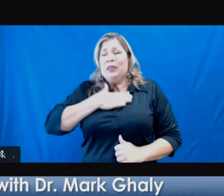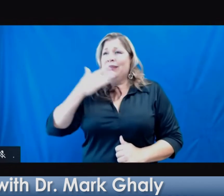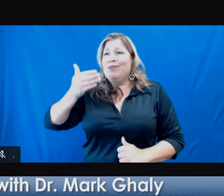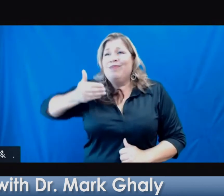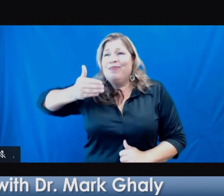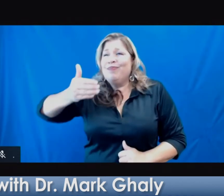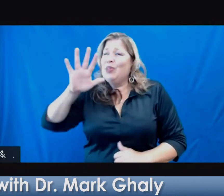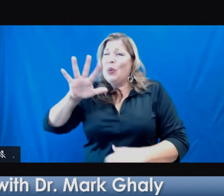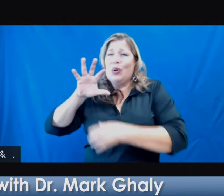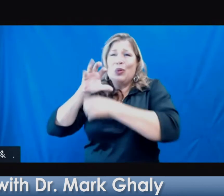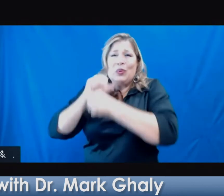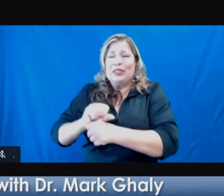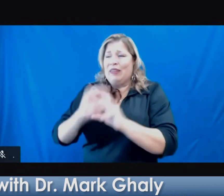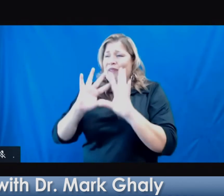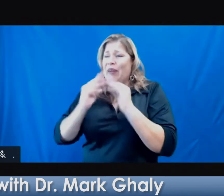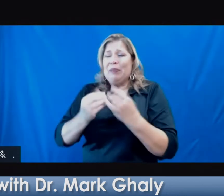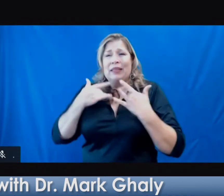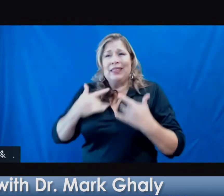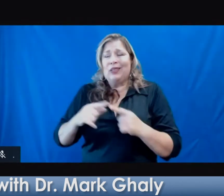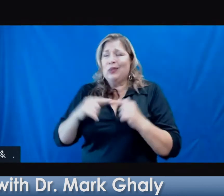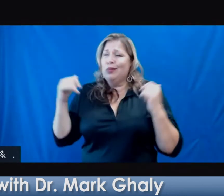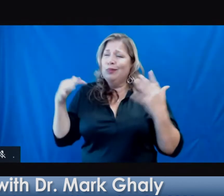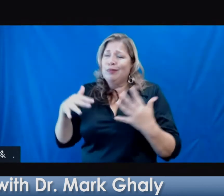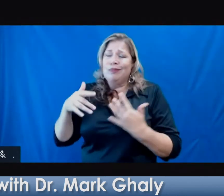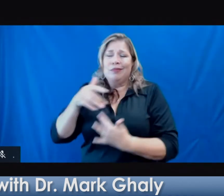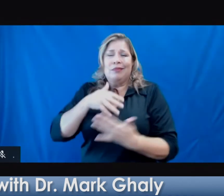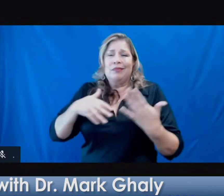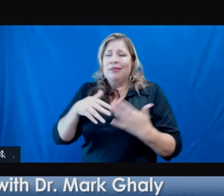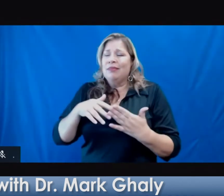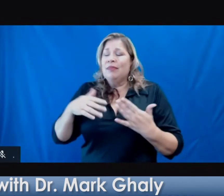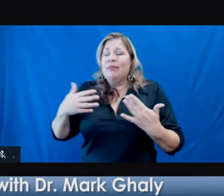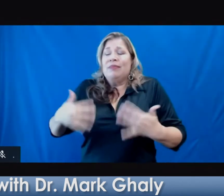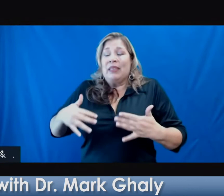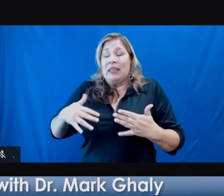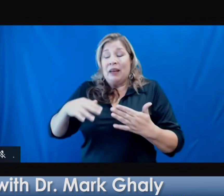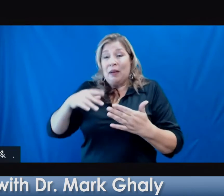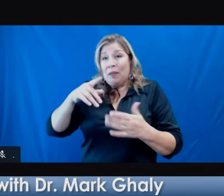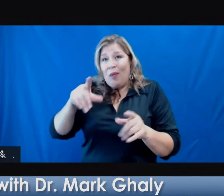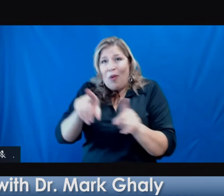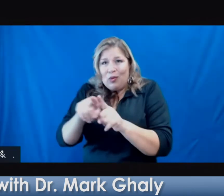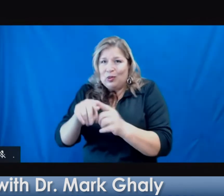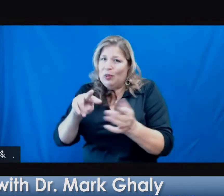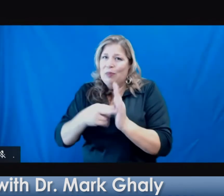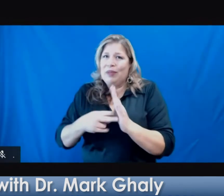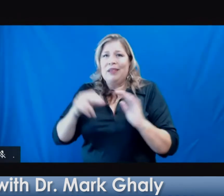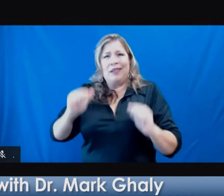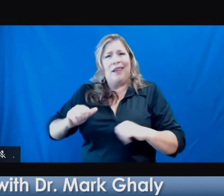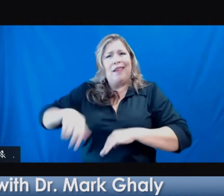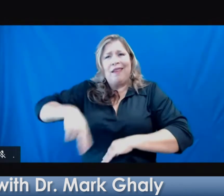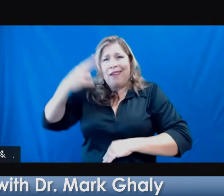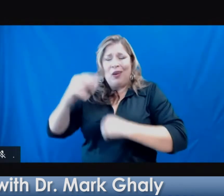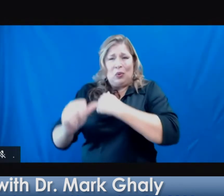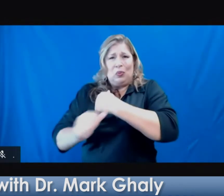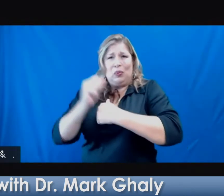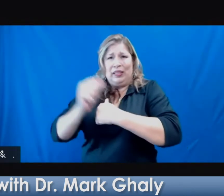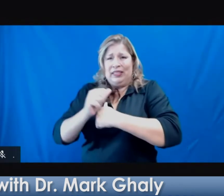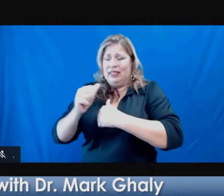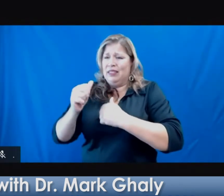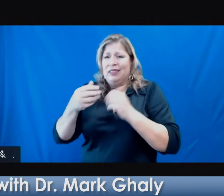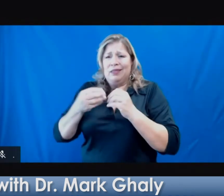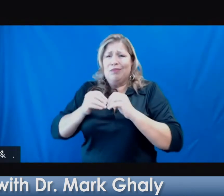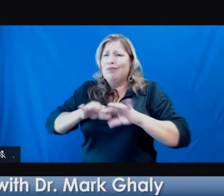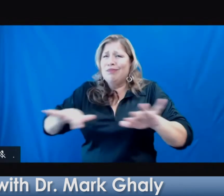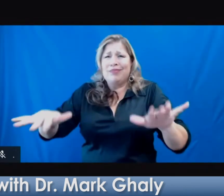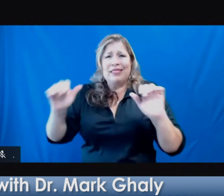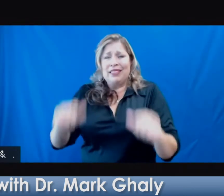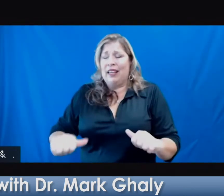those traditions where we get together makes them some of the highest risk settings. And if we don't follow some of the guidelines, all of the guidelines, that